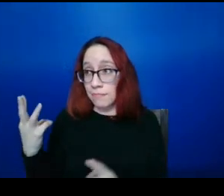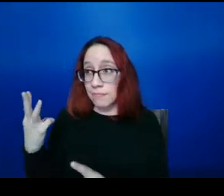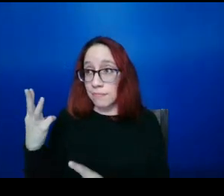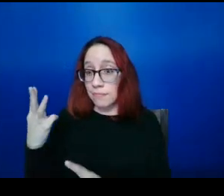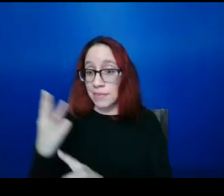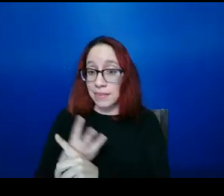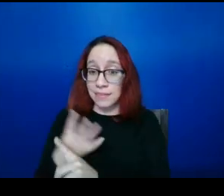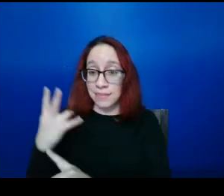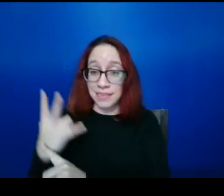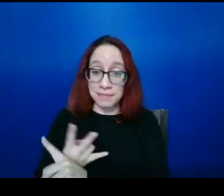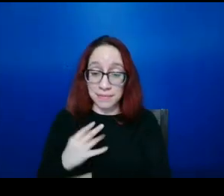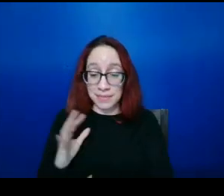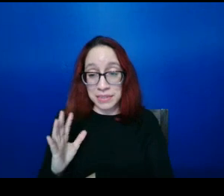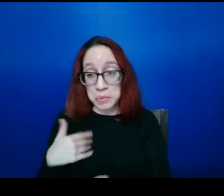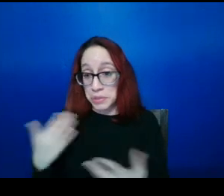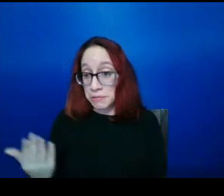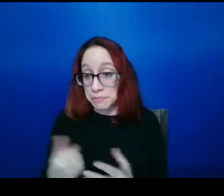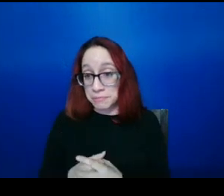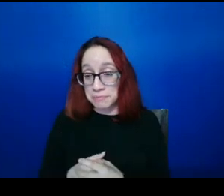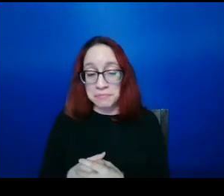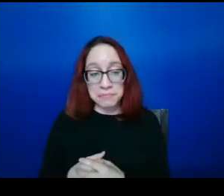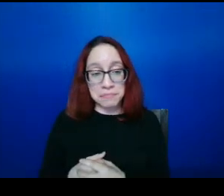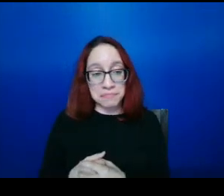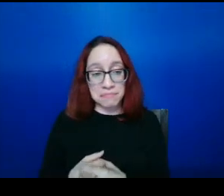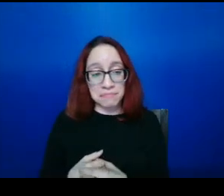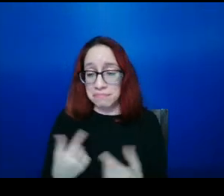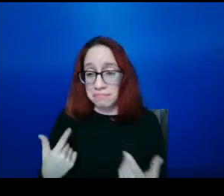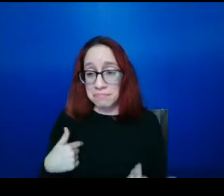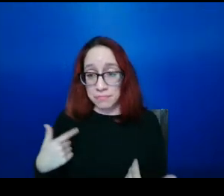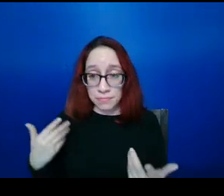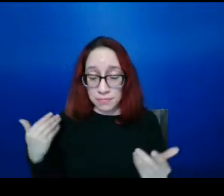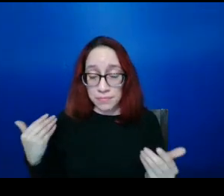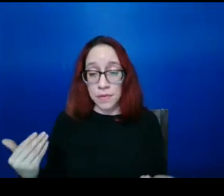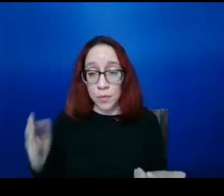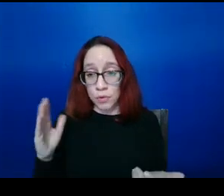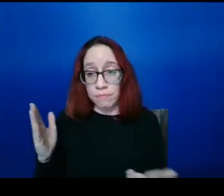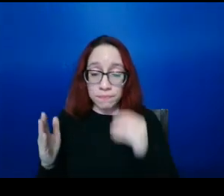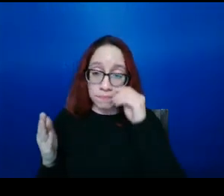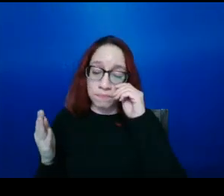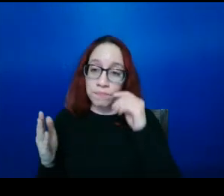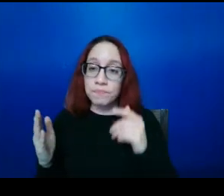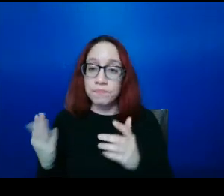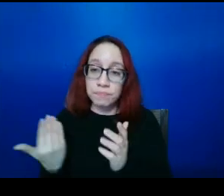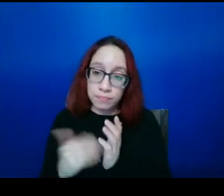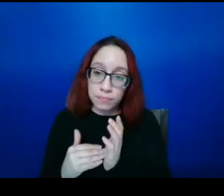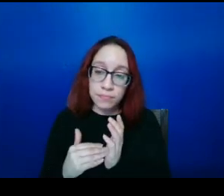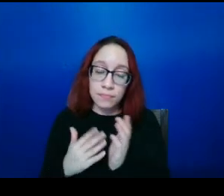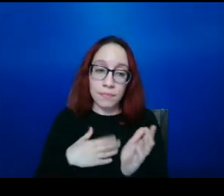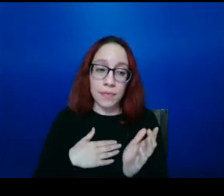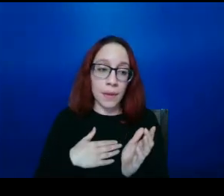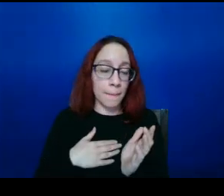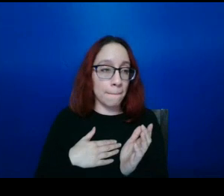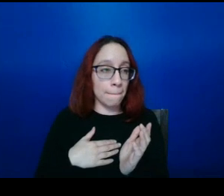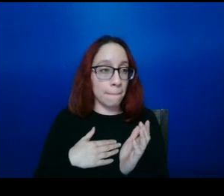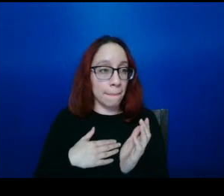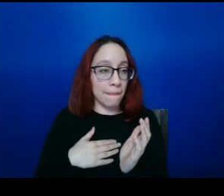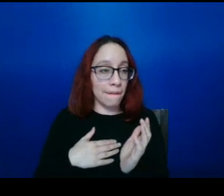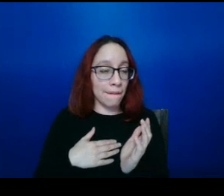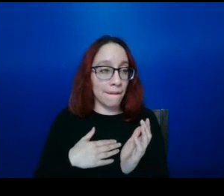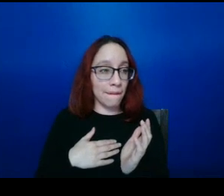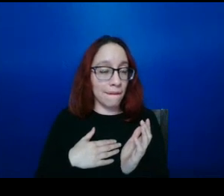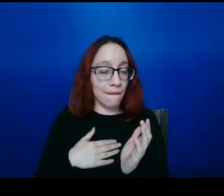six, seven months. You know, we're here. I am going to repeat my